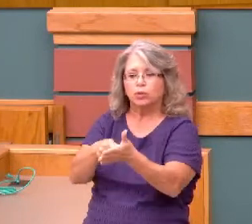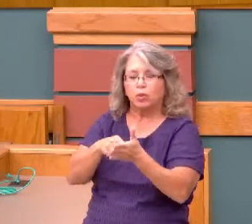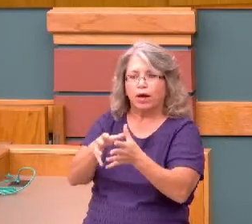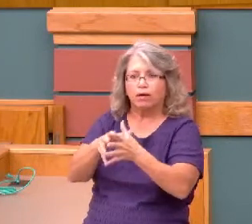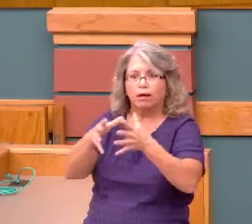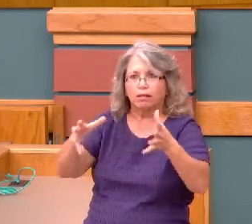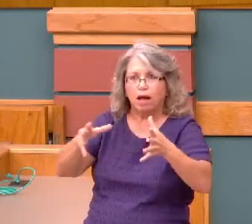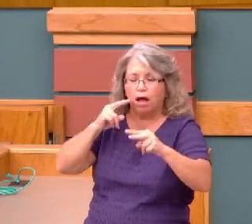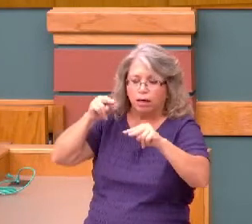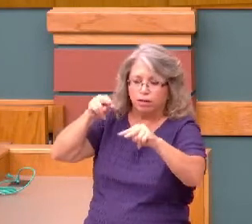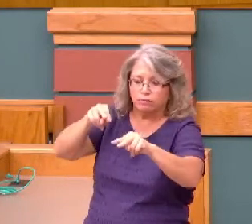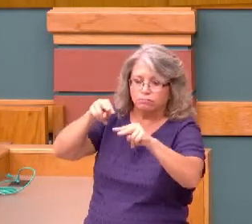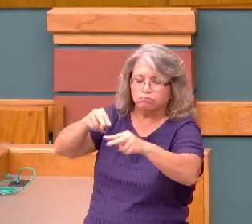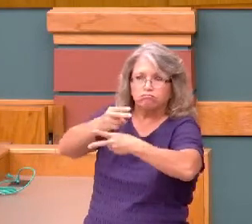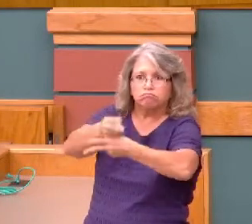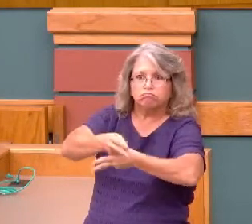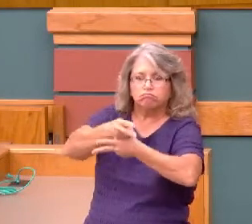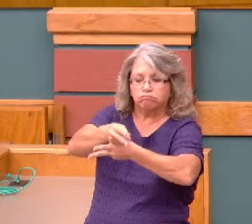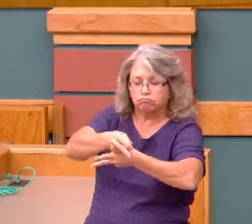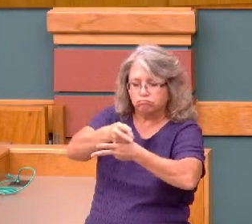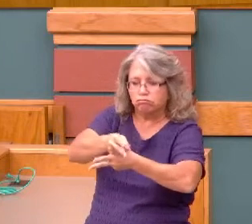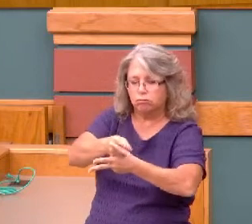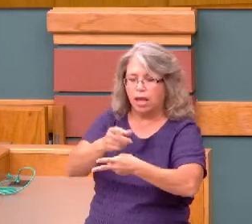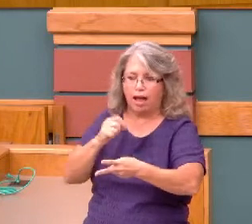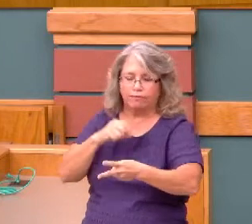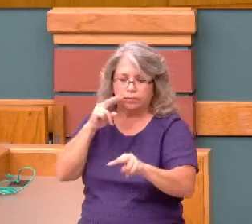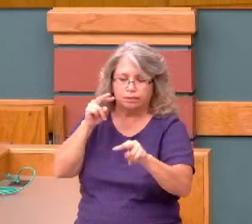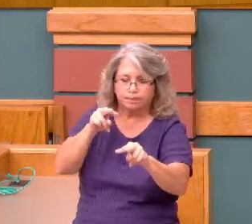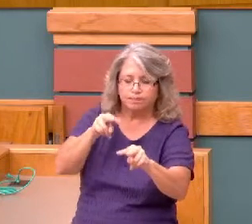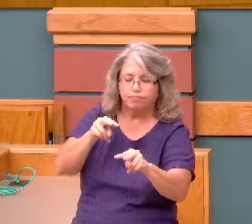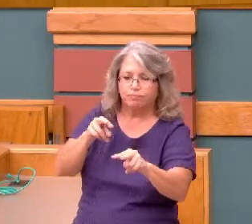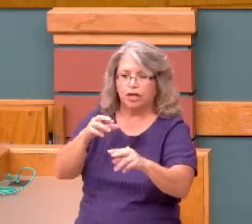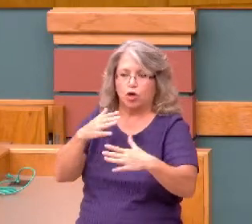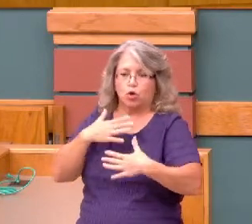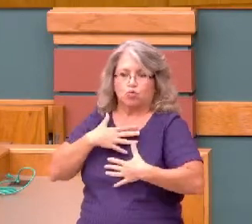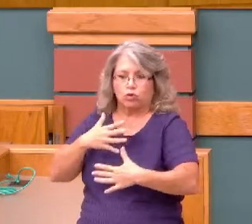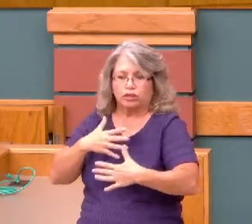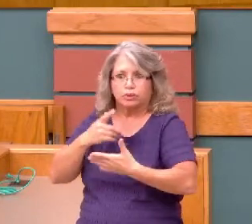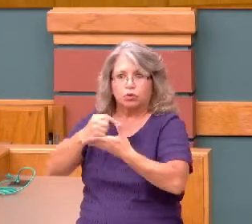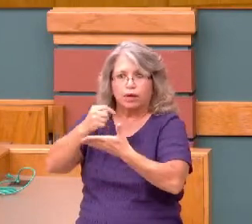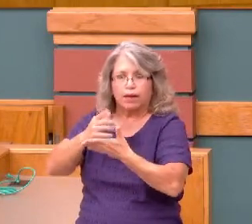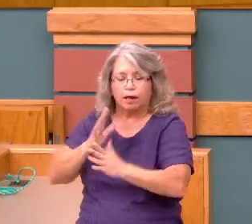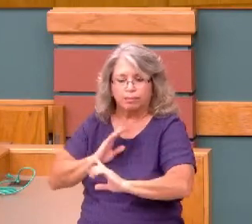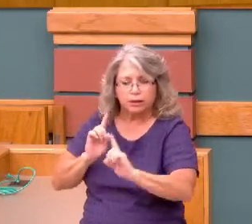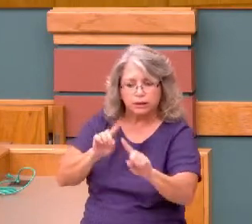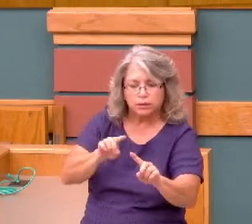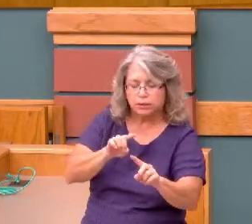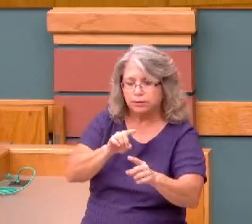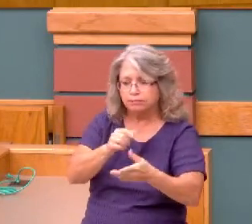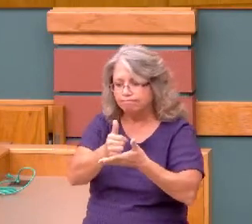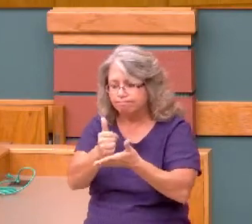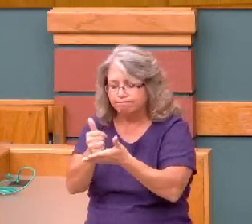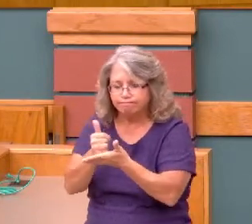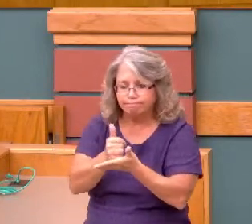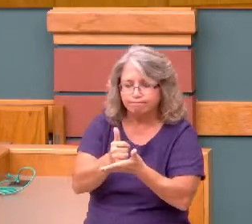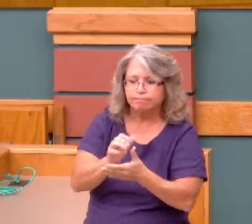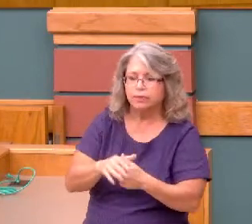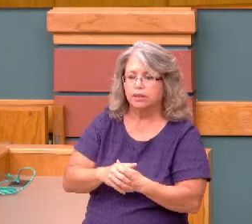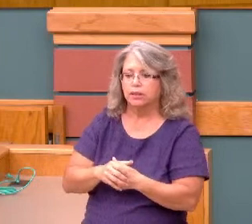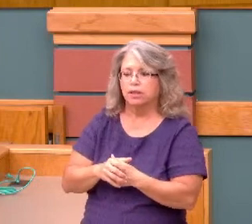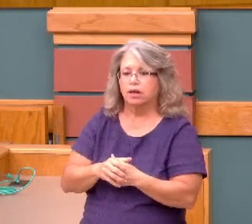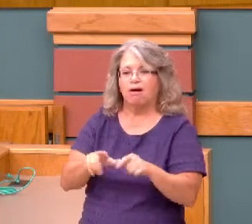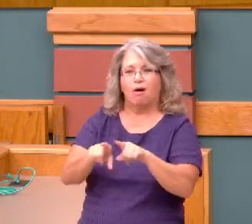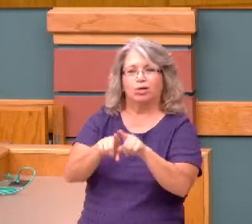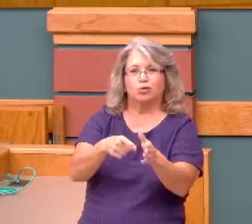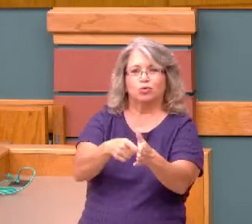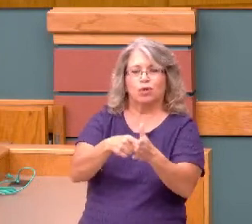be monitored. There's respiratory therapists and therapy that are given. And they also require more